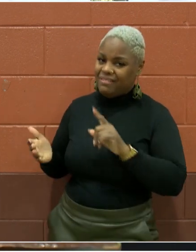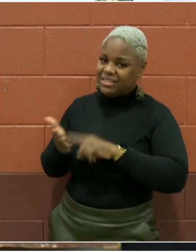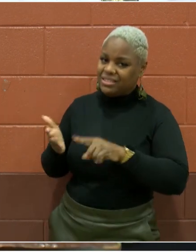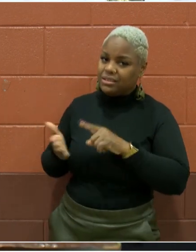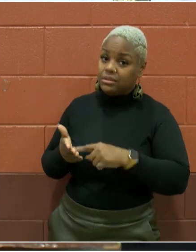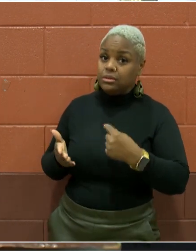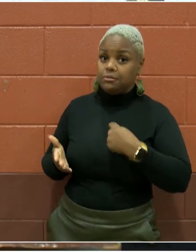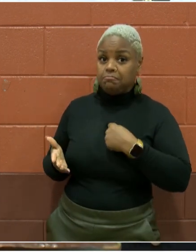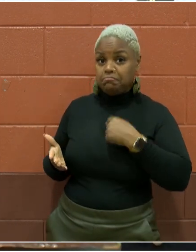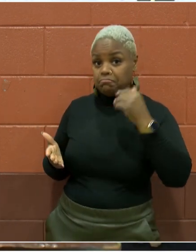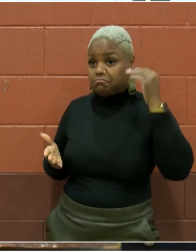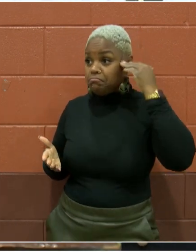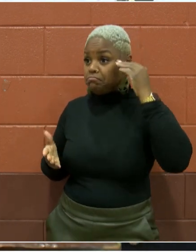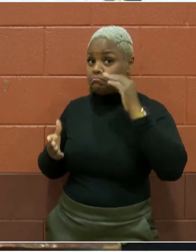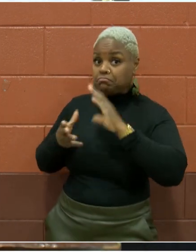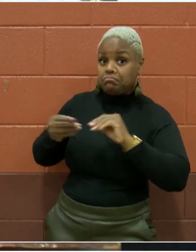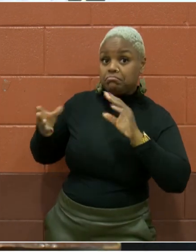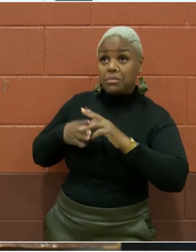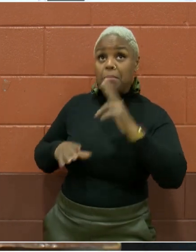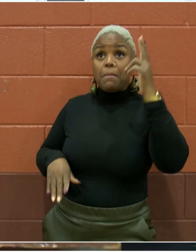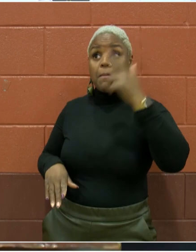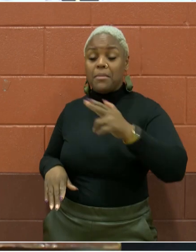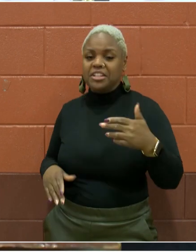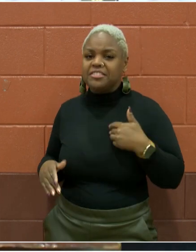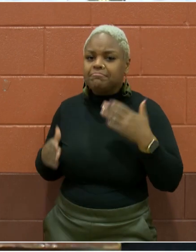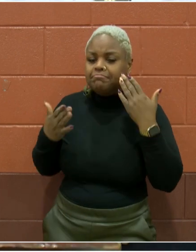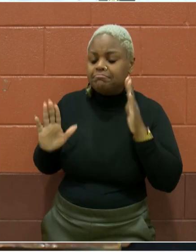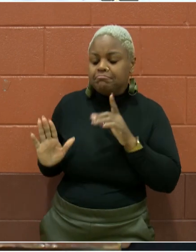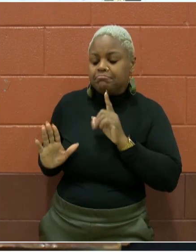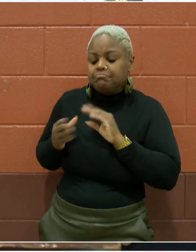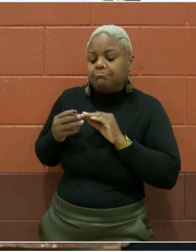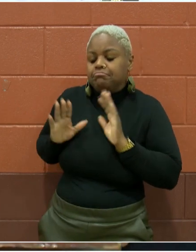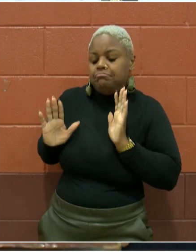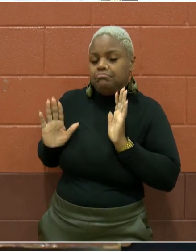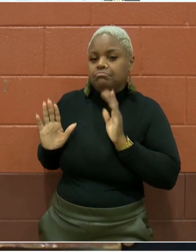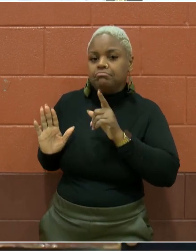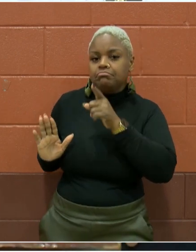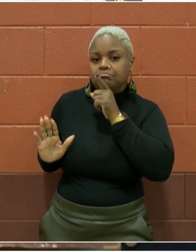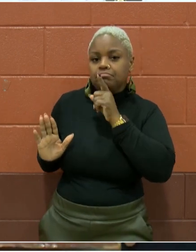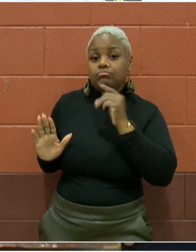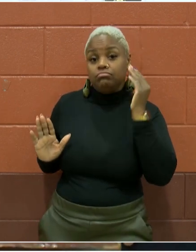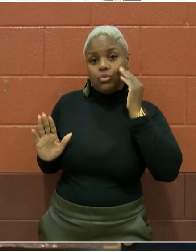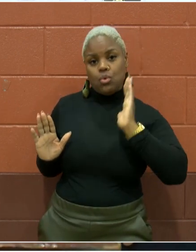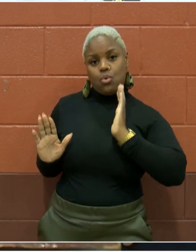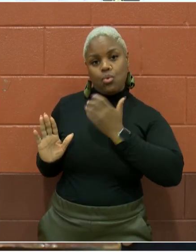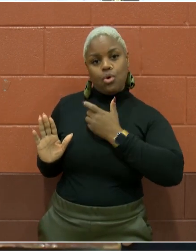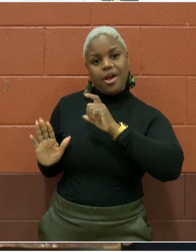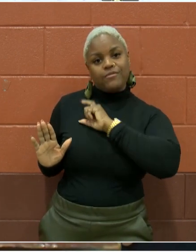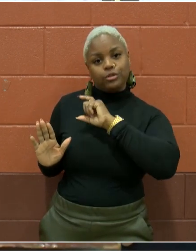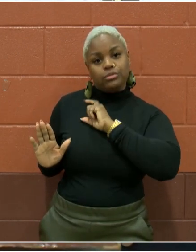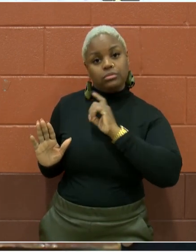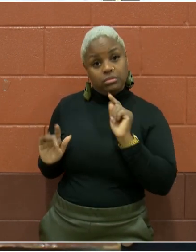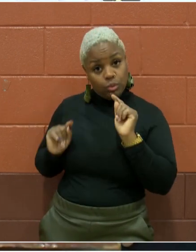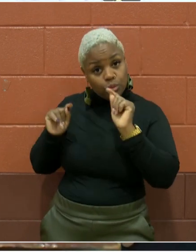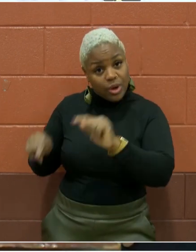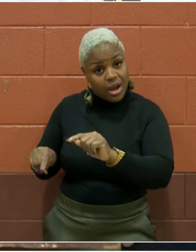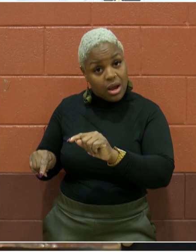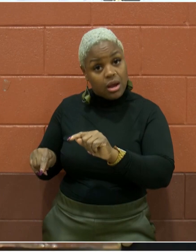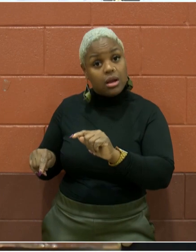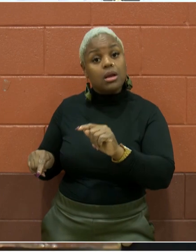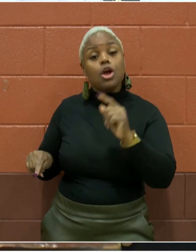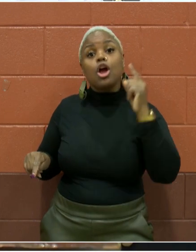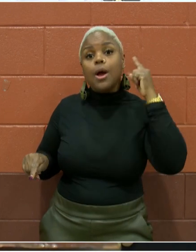can't say whether he fired it at them or whether he fired it in the air. I do know that our officers responded due to the sounds of a